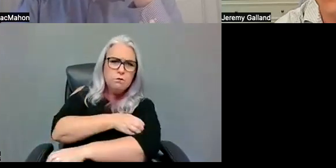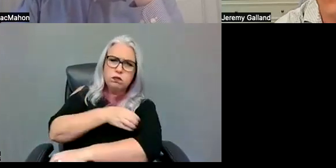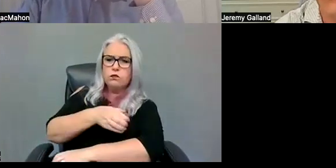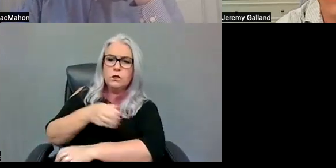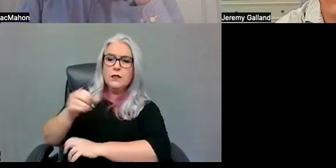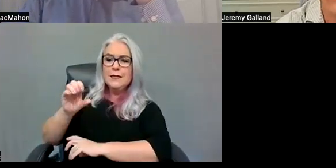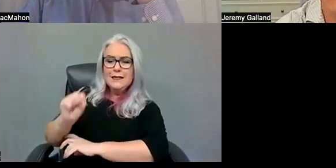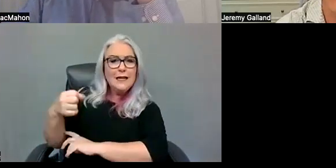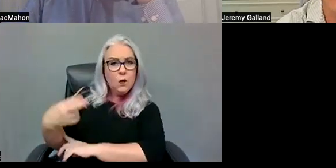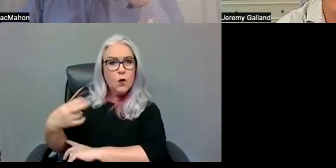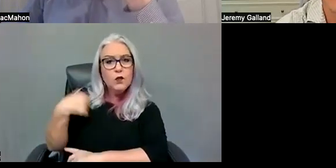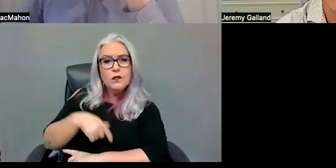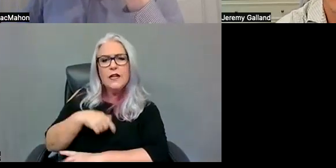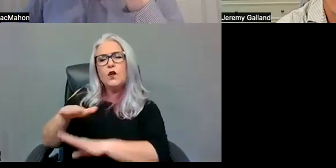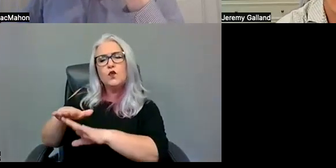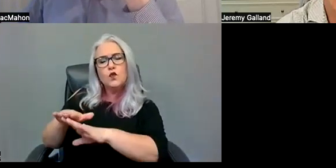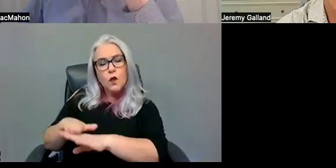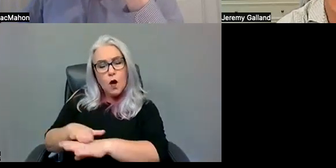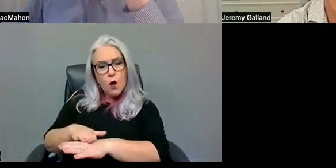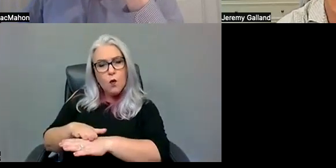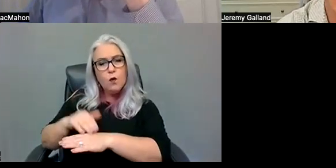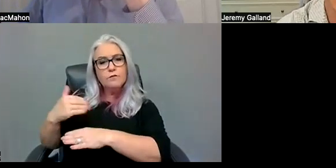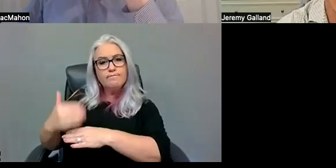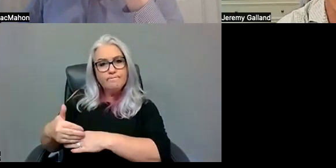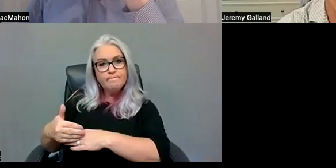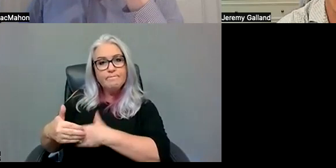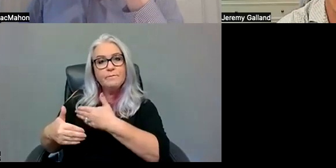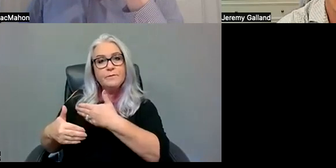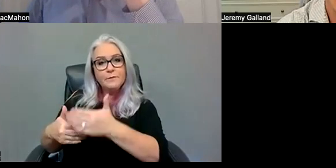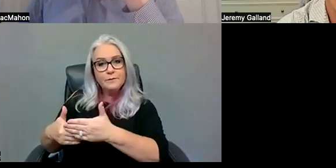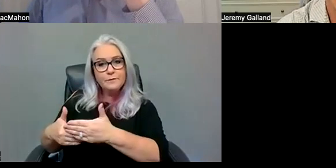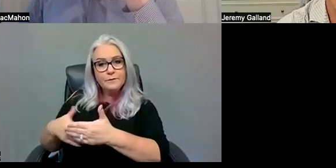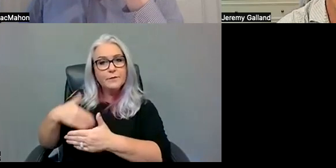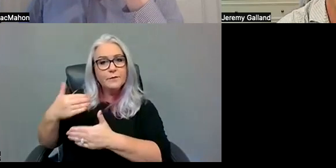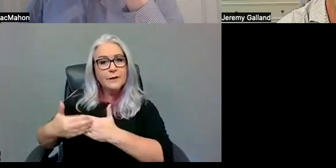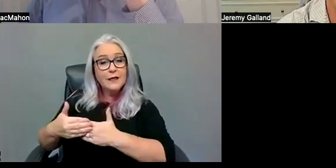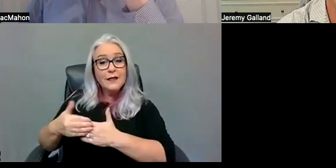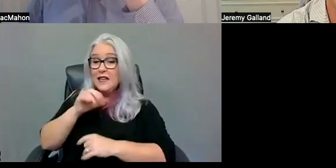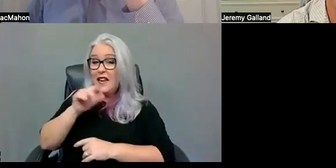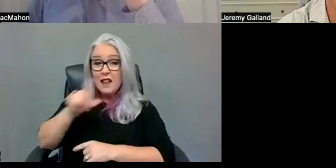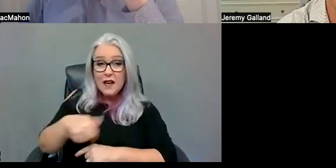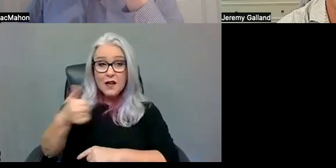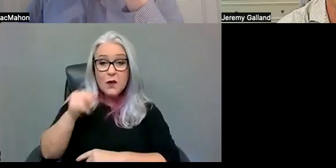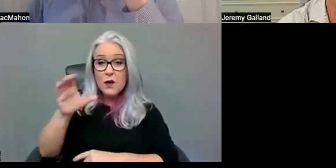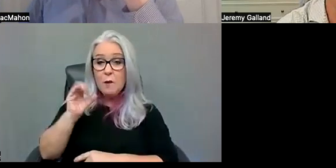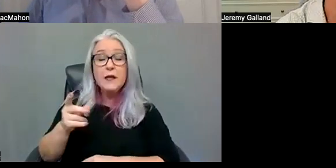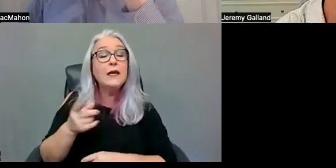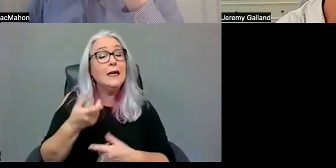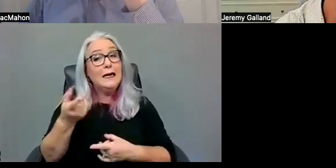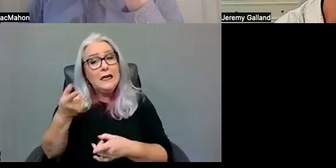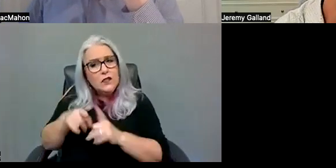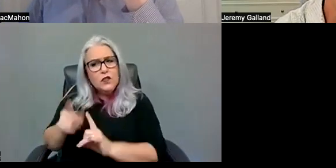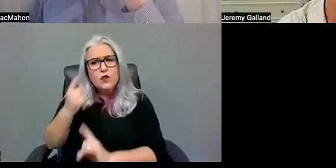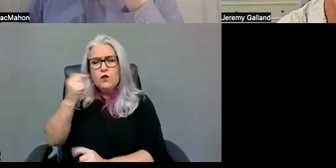very slow, very incremental? It's not like any other industry until you've been in the schools and understand